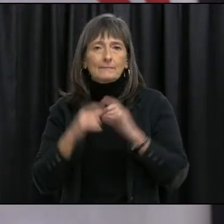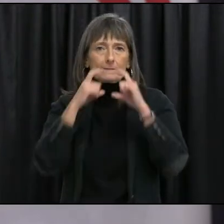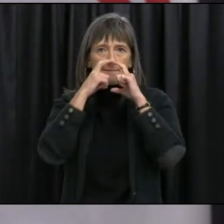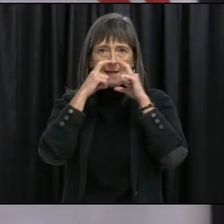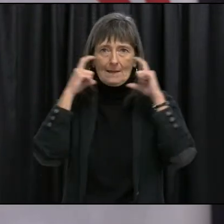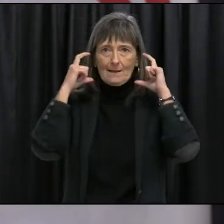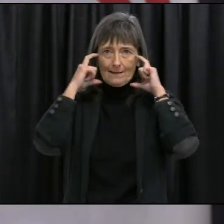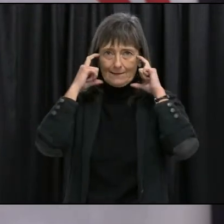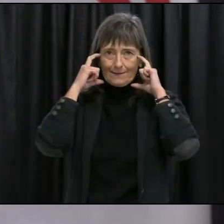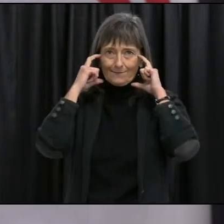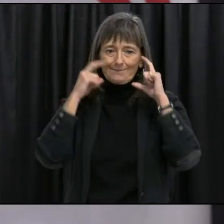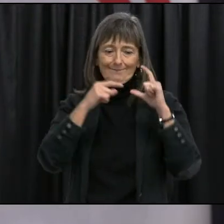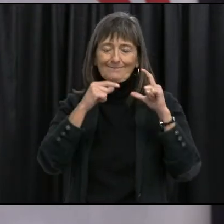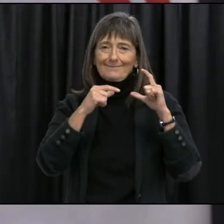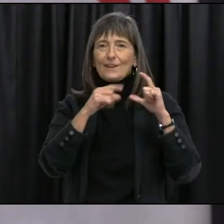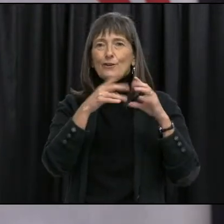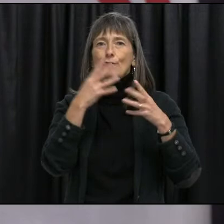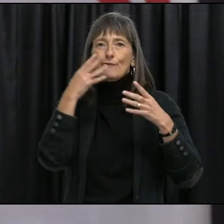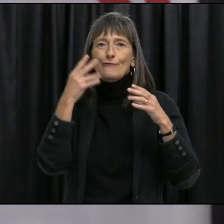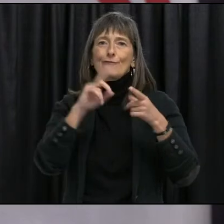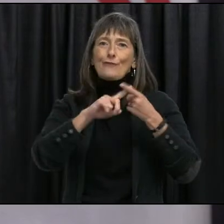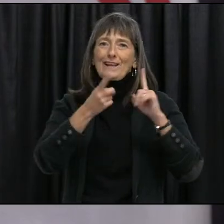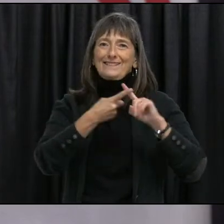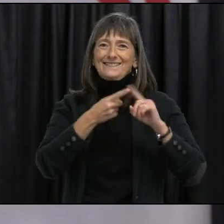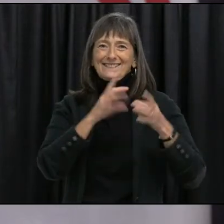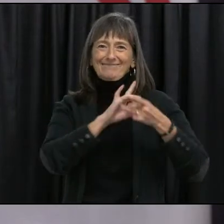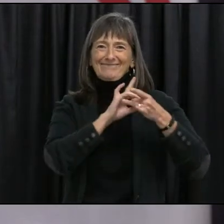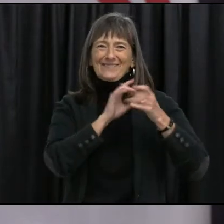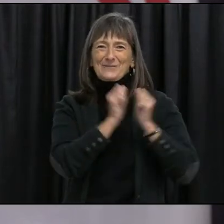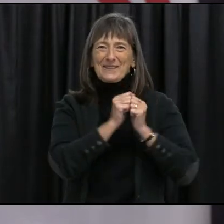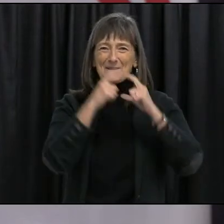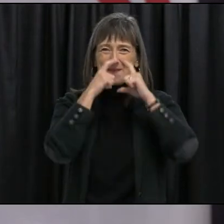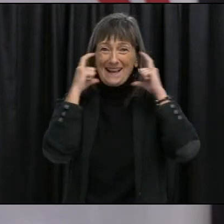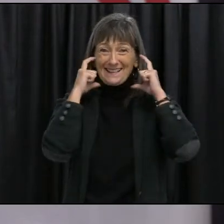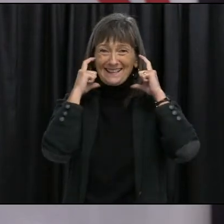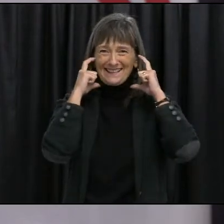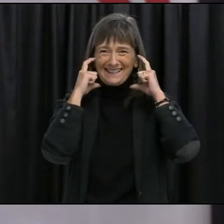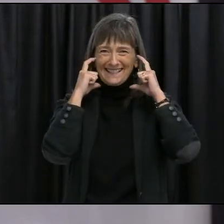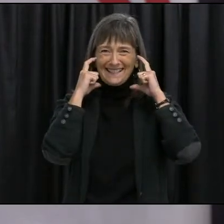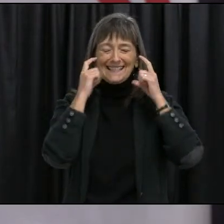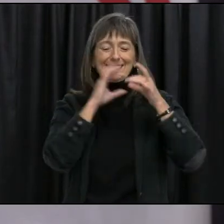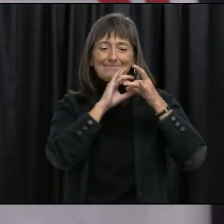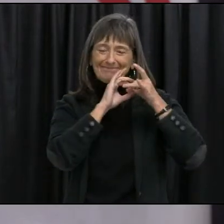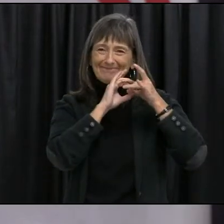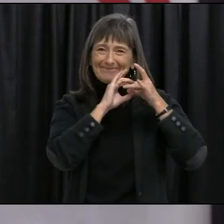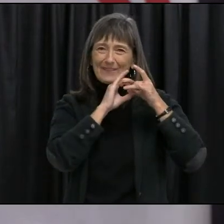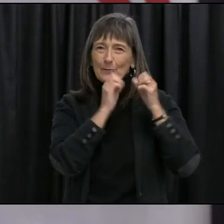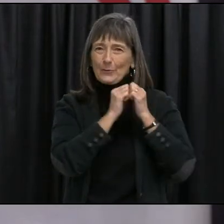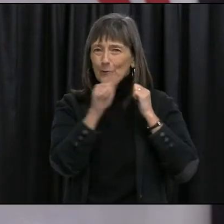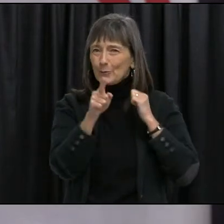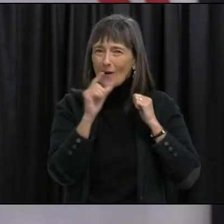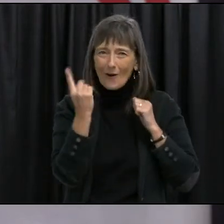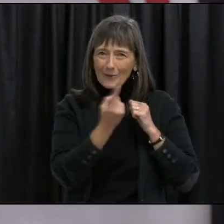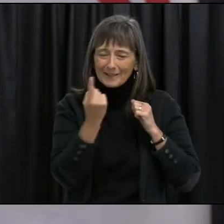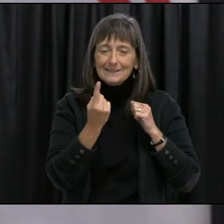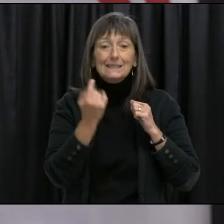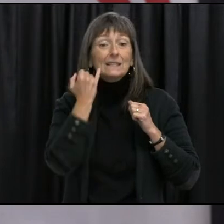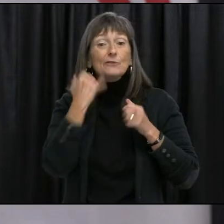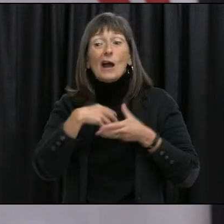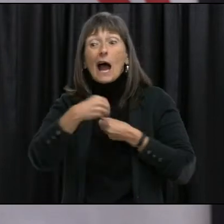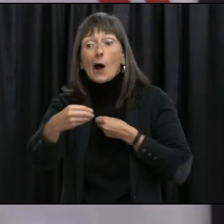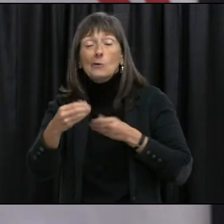mask is your friend. If you move, you mask. If you are in a situation, and certainly